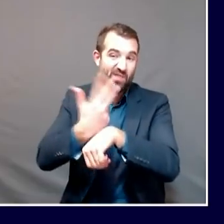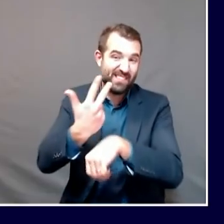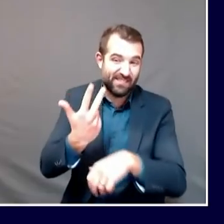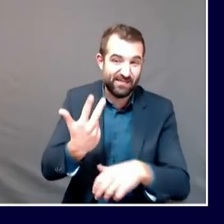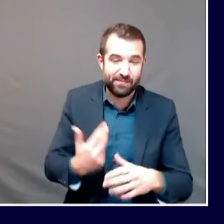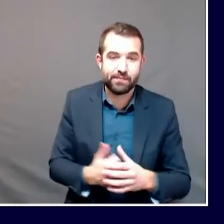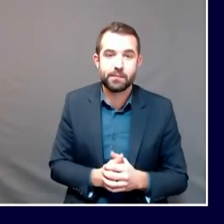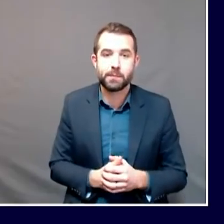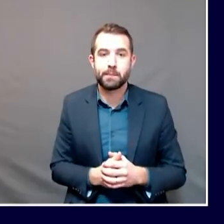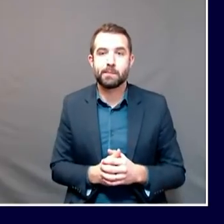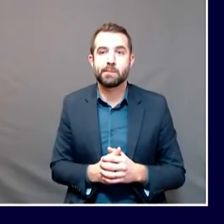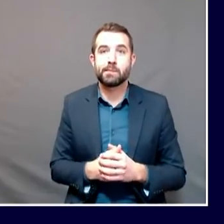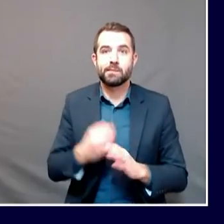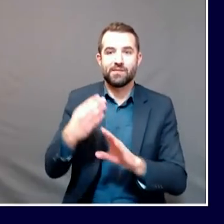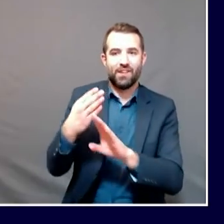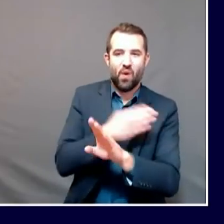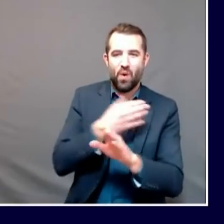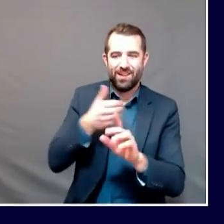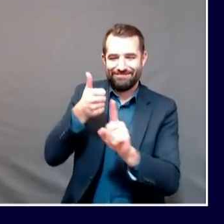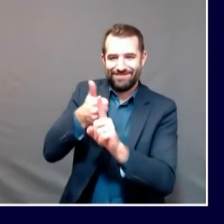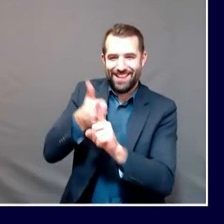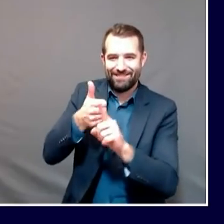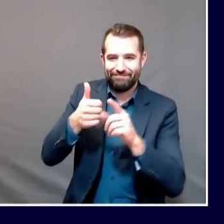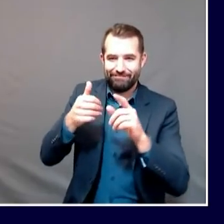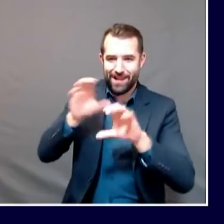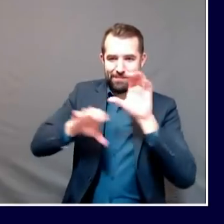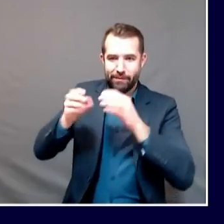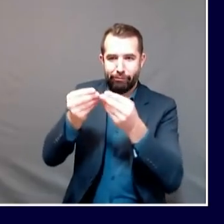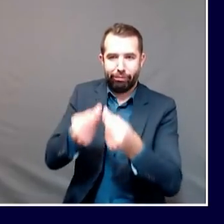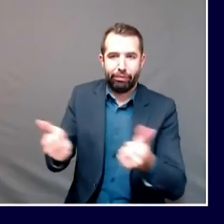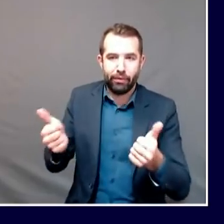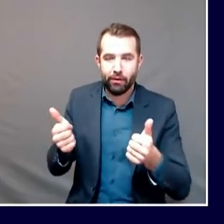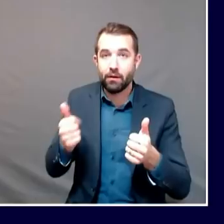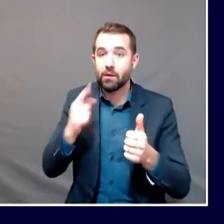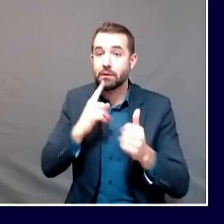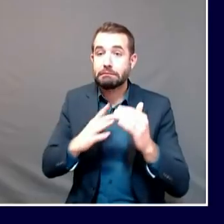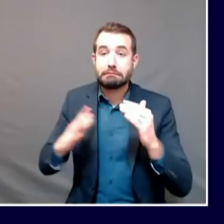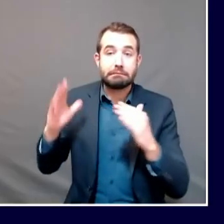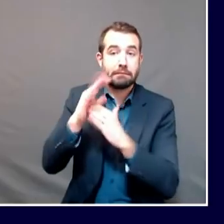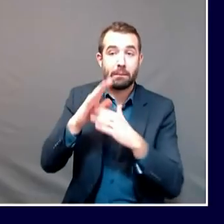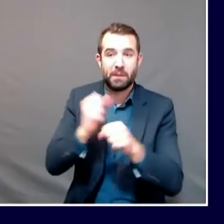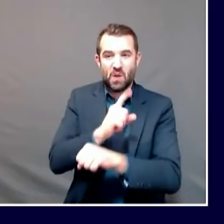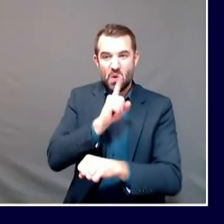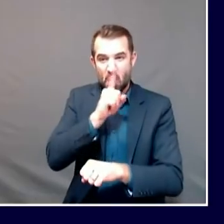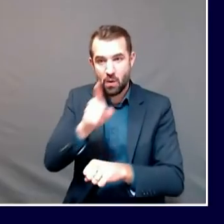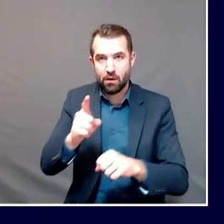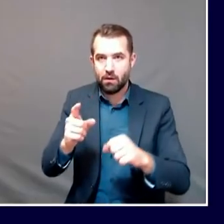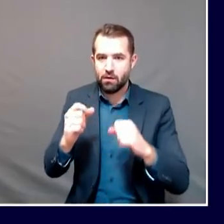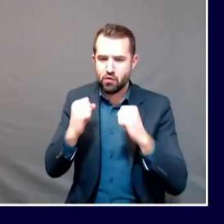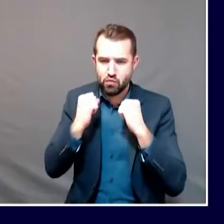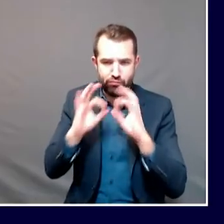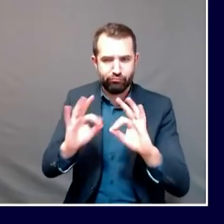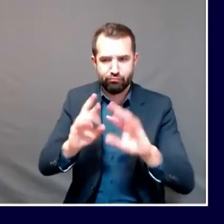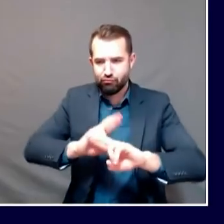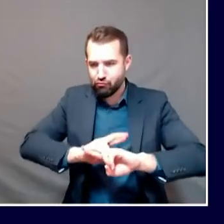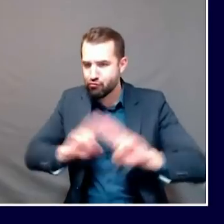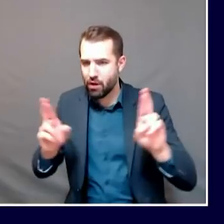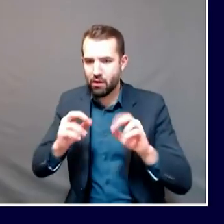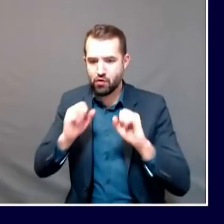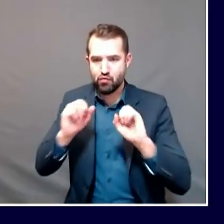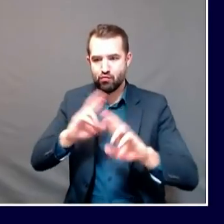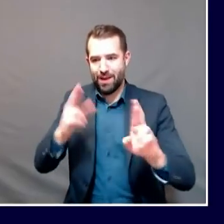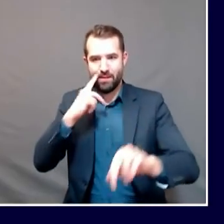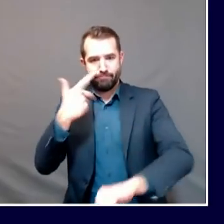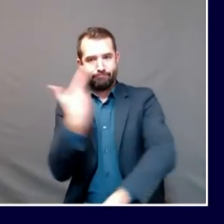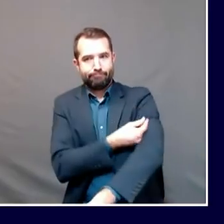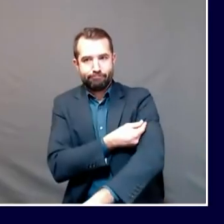maximum preservation of doses, the best way to preserve it, to store it, is in that ultra cold environment. And that is just